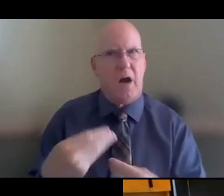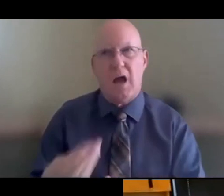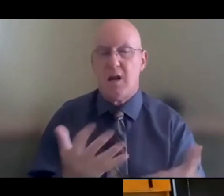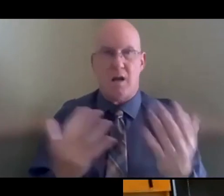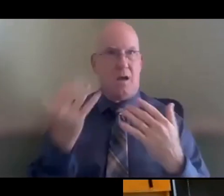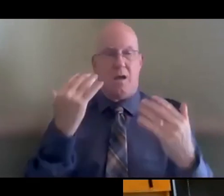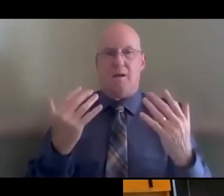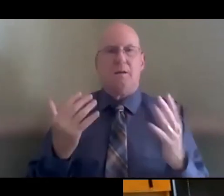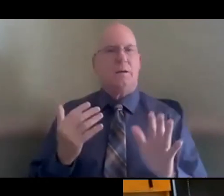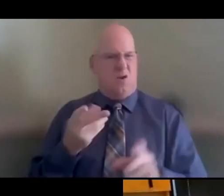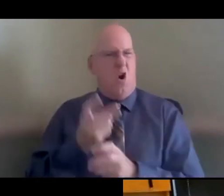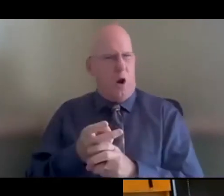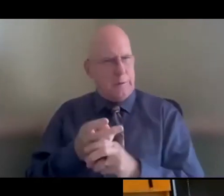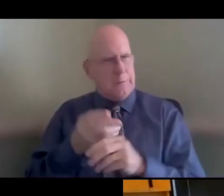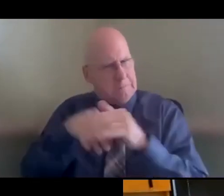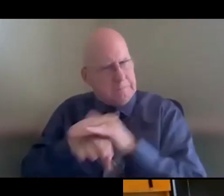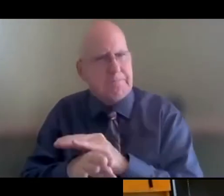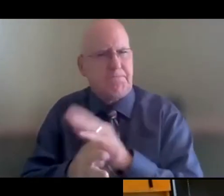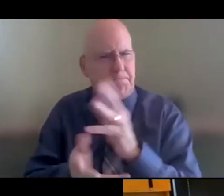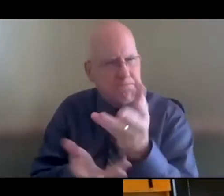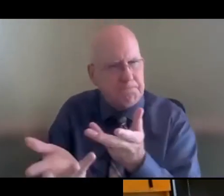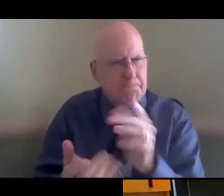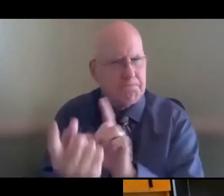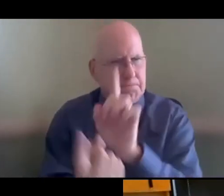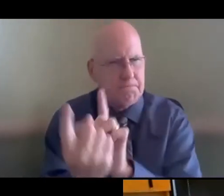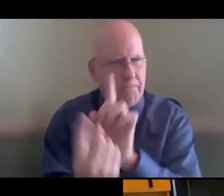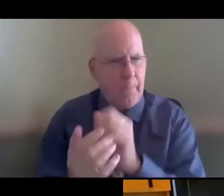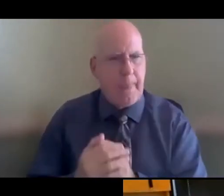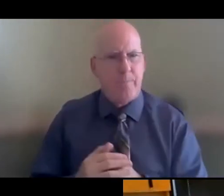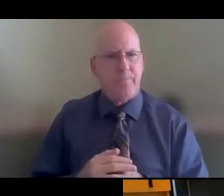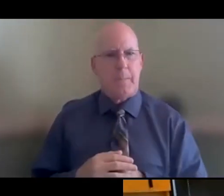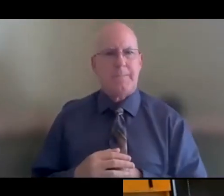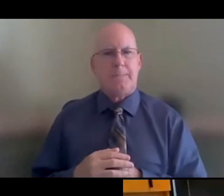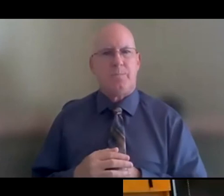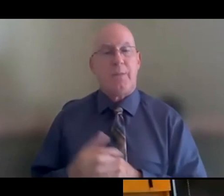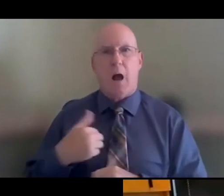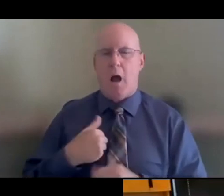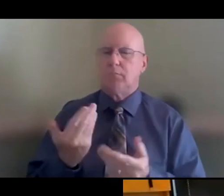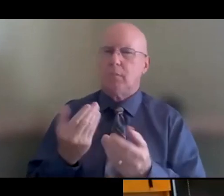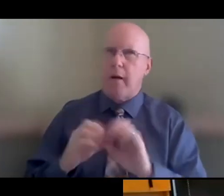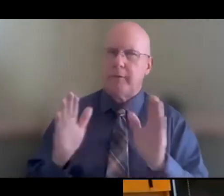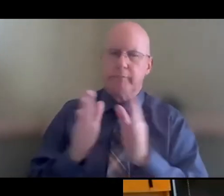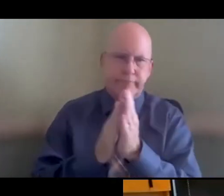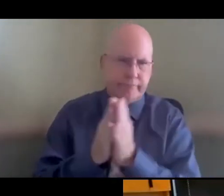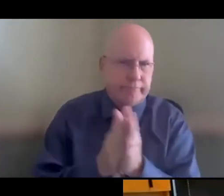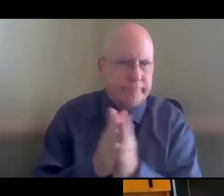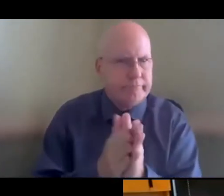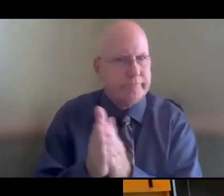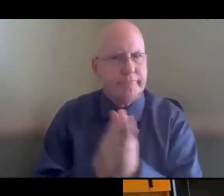challenge. I love being a brand ambassador for ABLE United. Obviously, I'm passionate about this, having worked on it